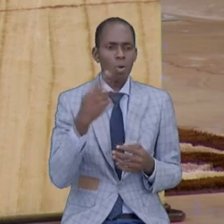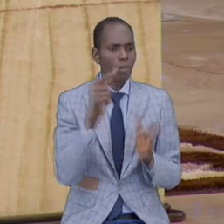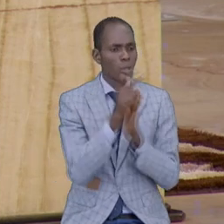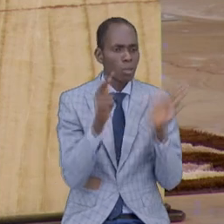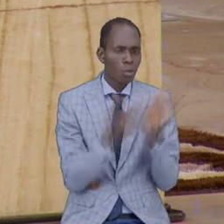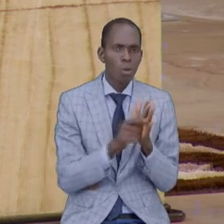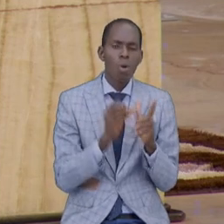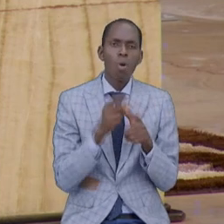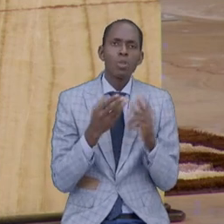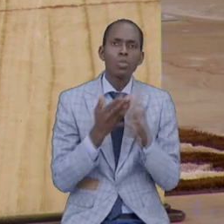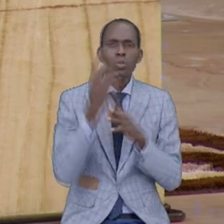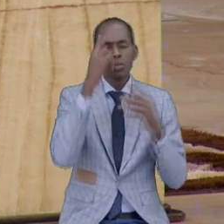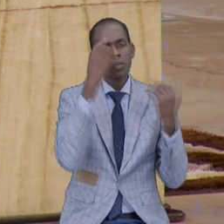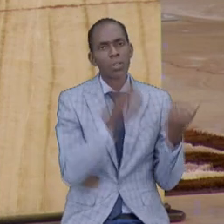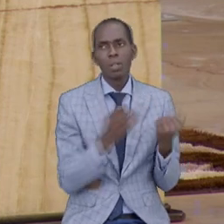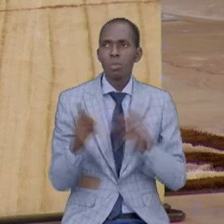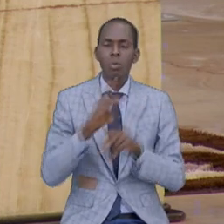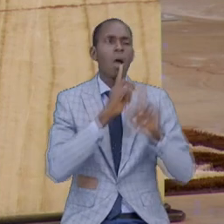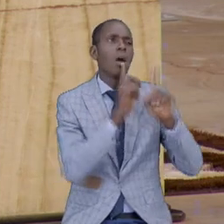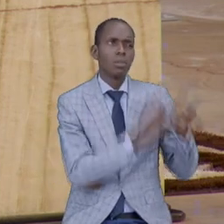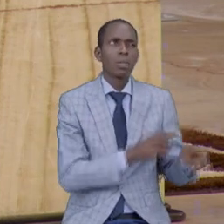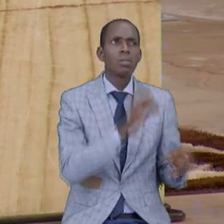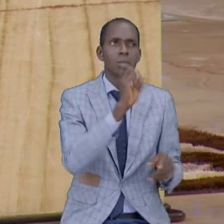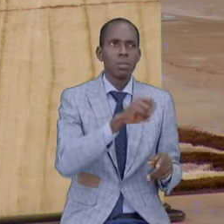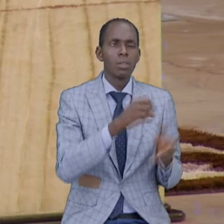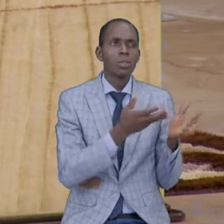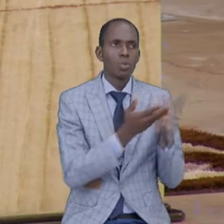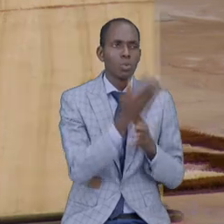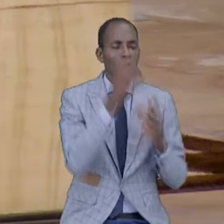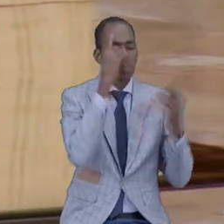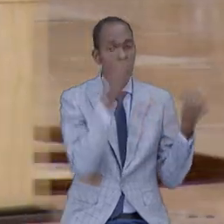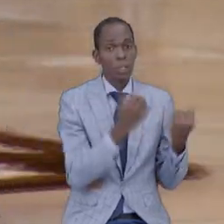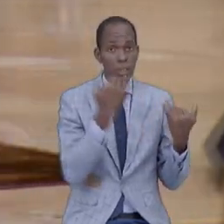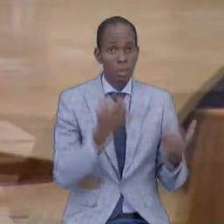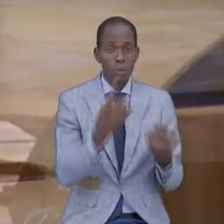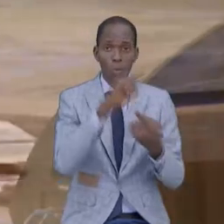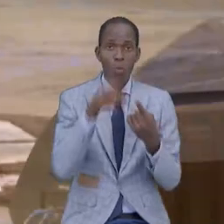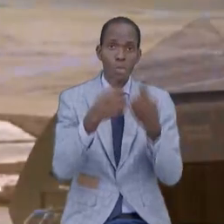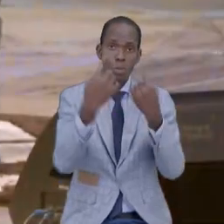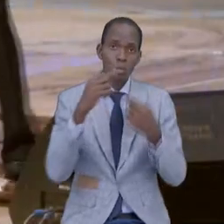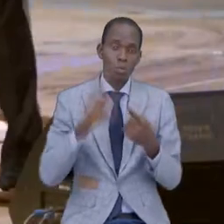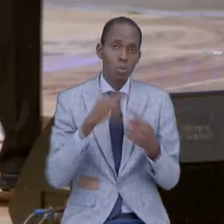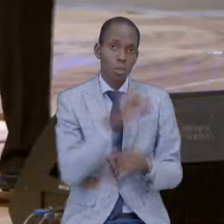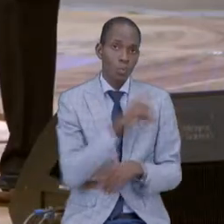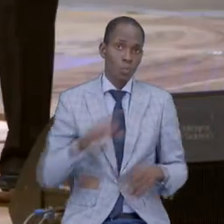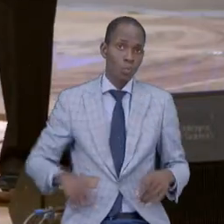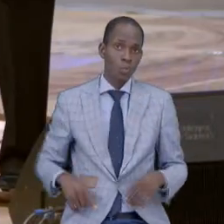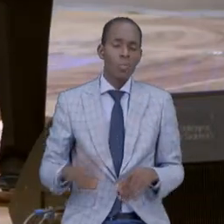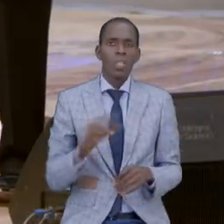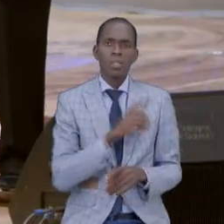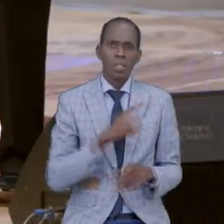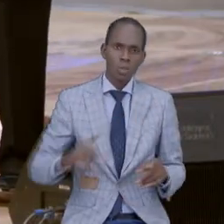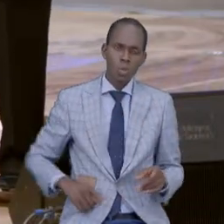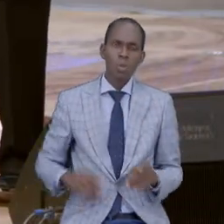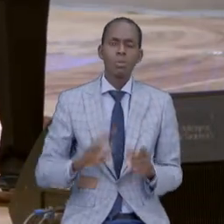The answer, through faith. And when you came to the Lord, and the Lord witnessed in your